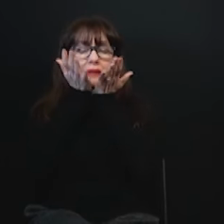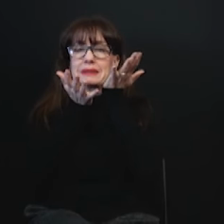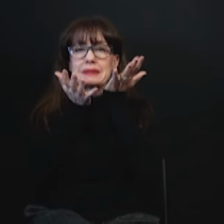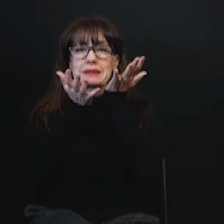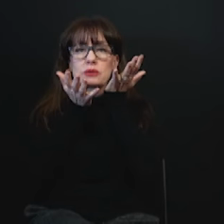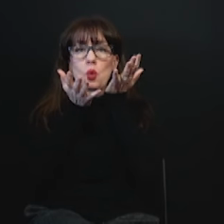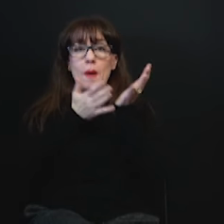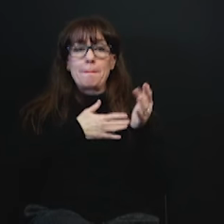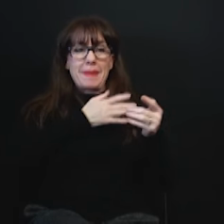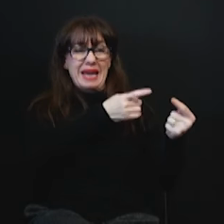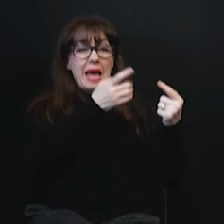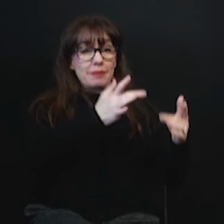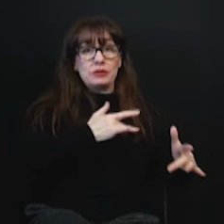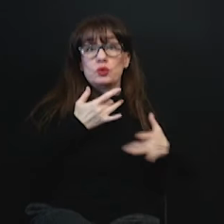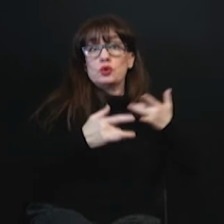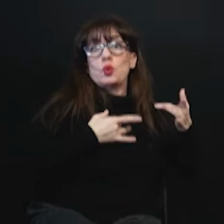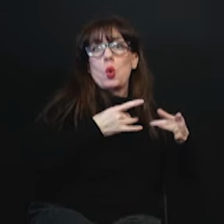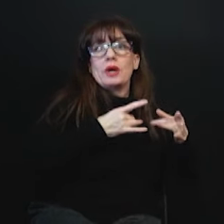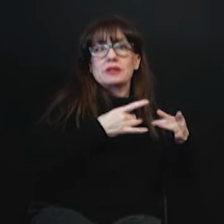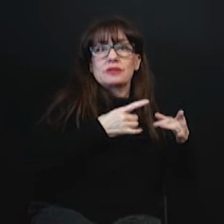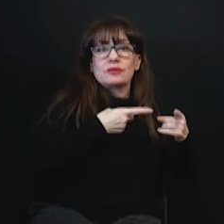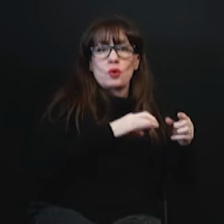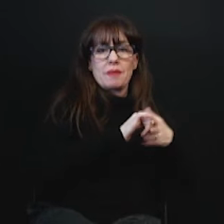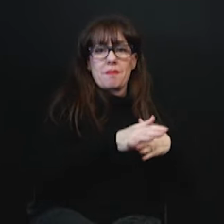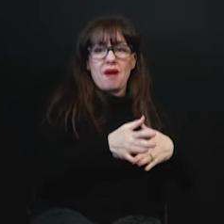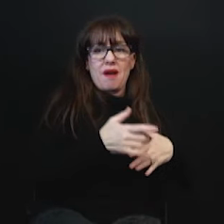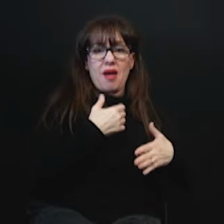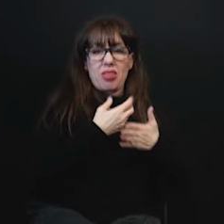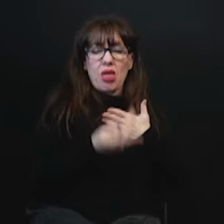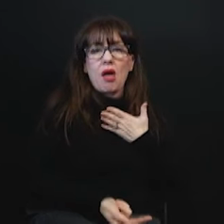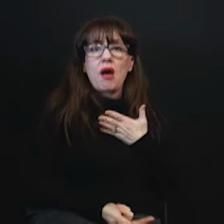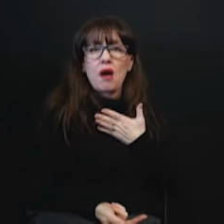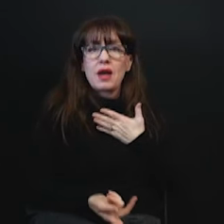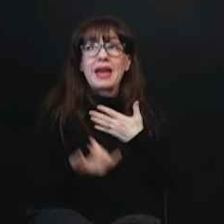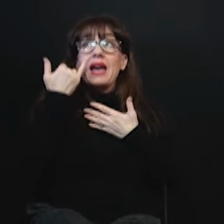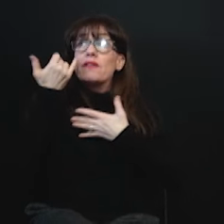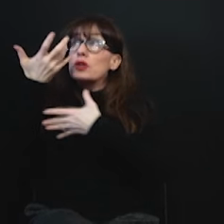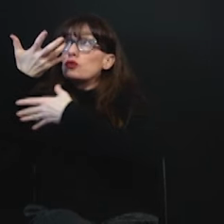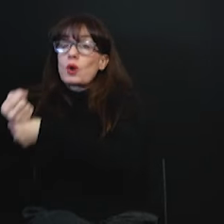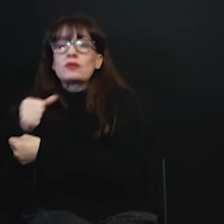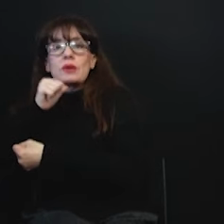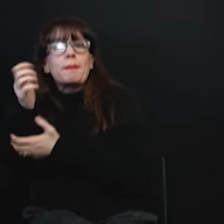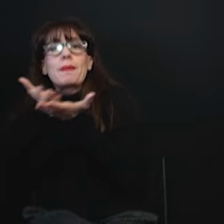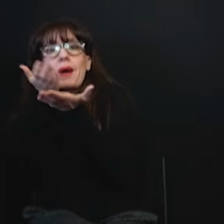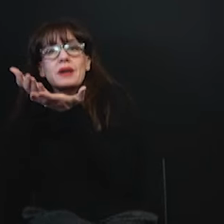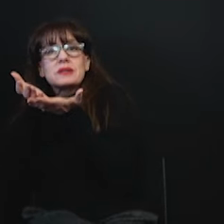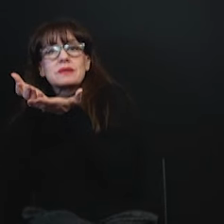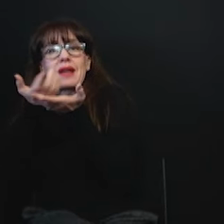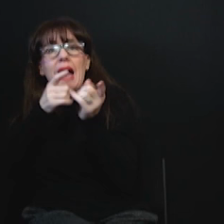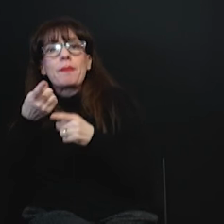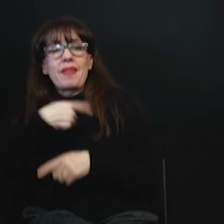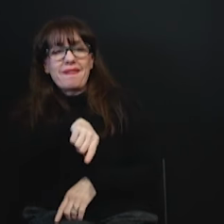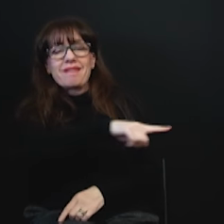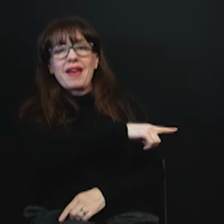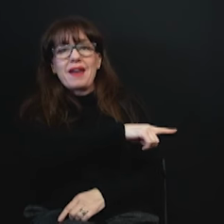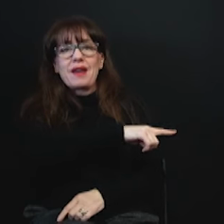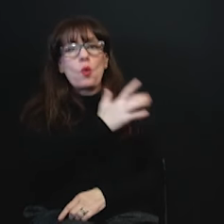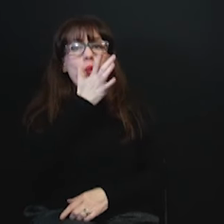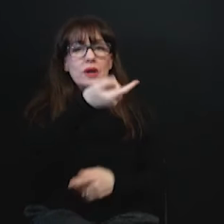or let my enemies rejoice in my defeat. No one who trusts in you will ever be disgraced, but disgrace comes to those who try